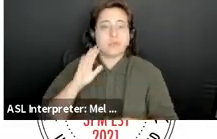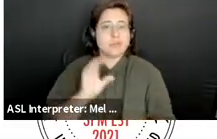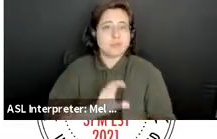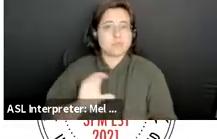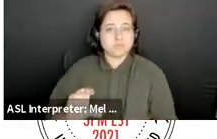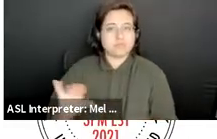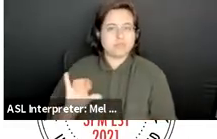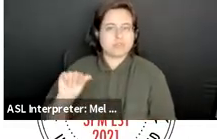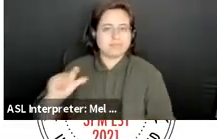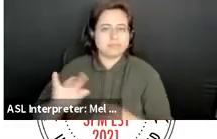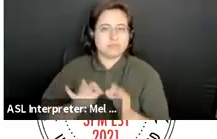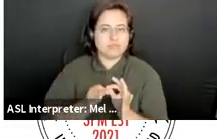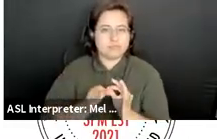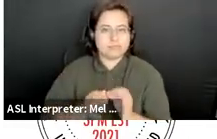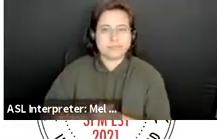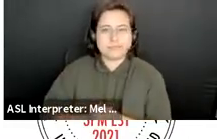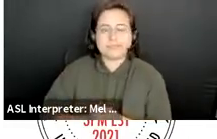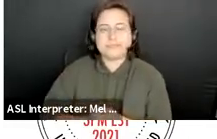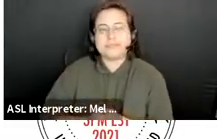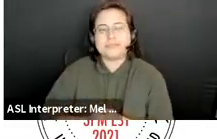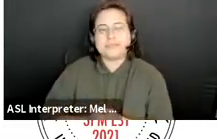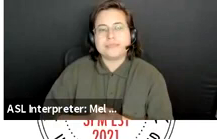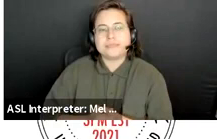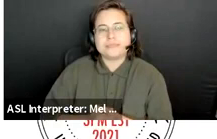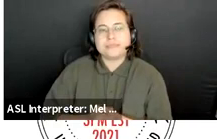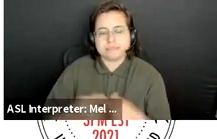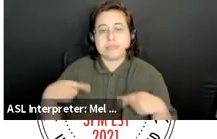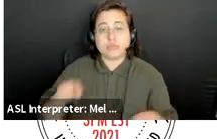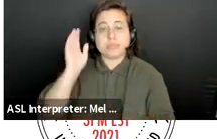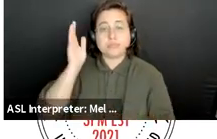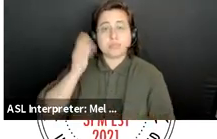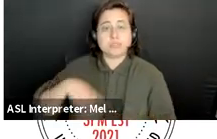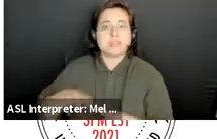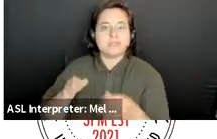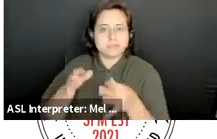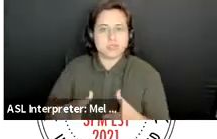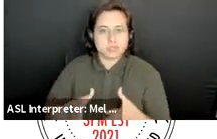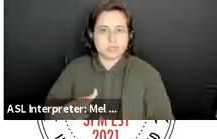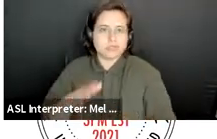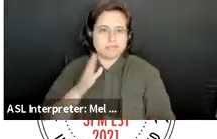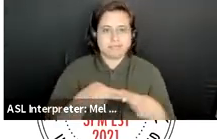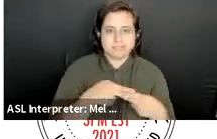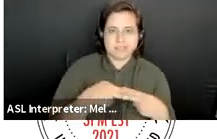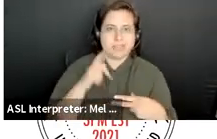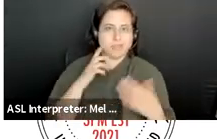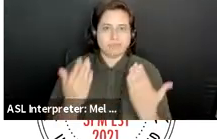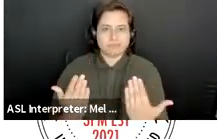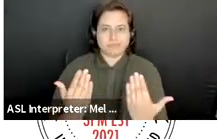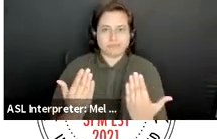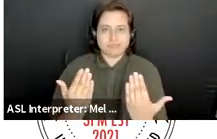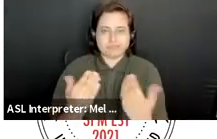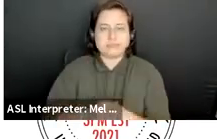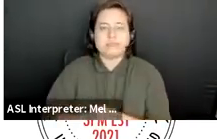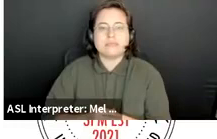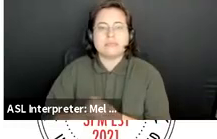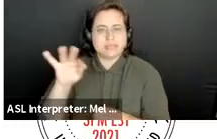interpreted. During today's presentation, the image of the interpreter will appear side by side with the slide deck. You can adjust the size